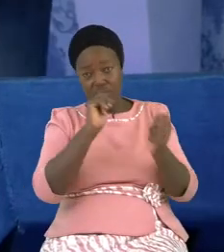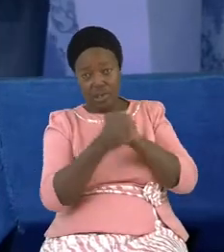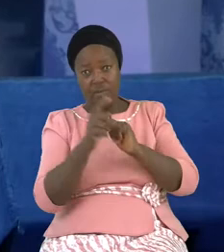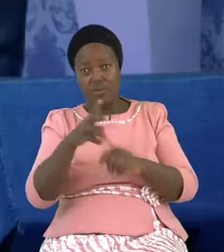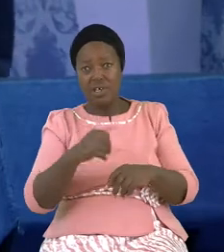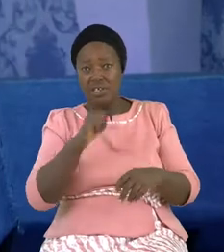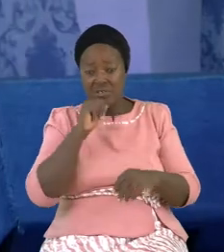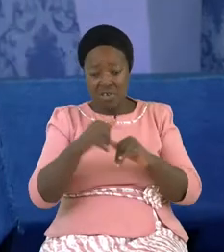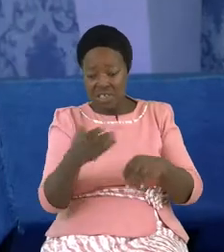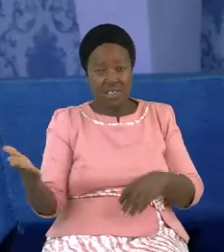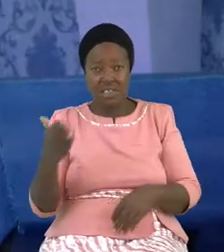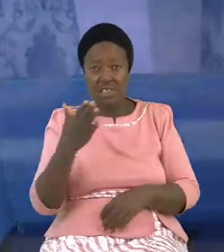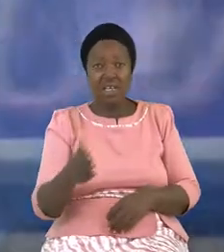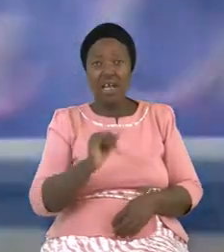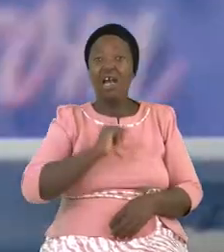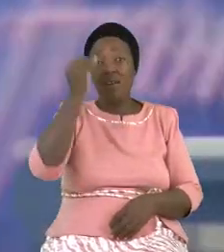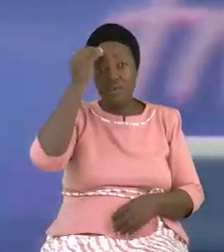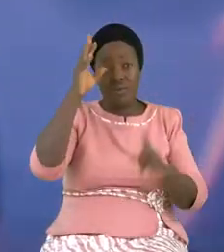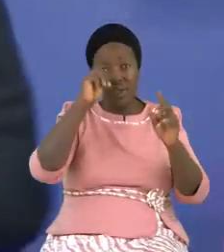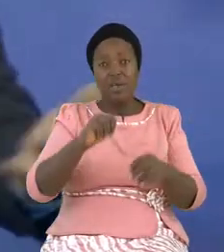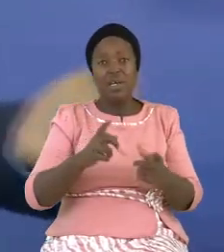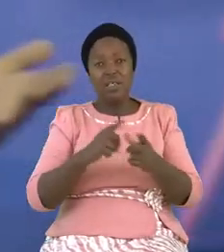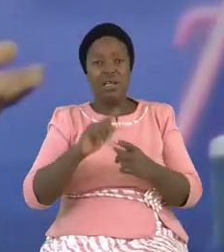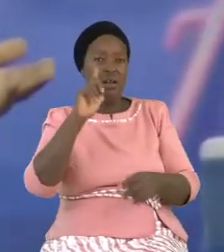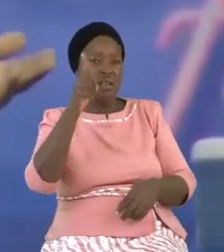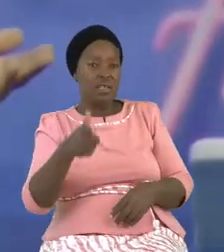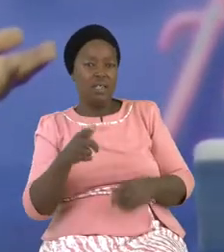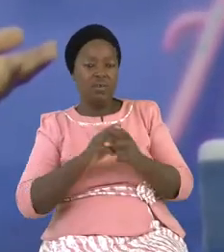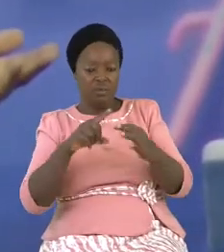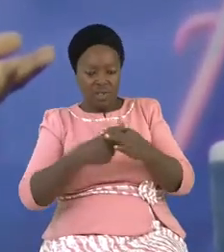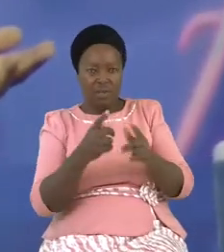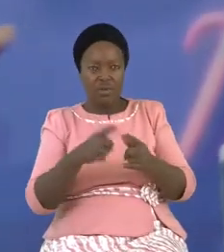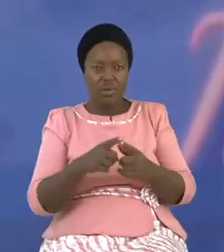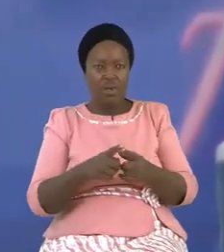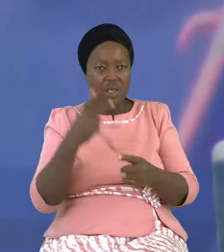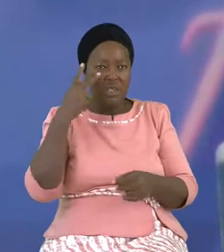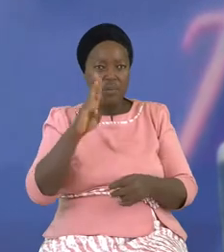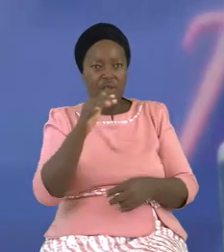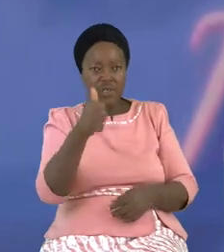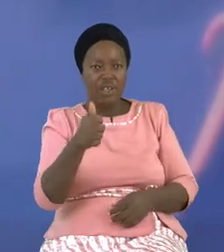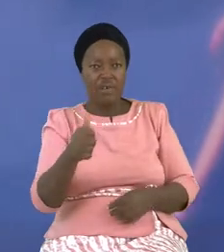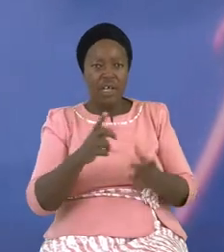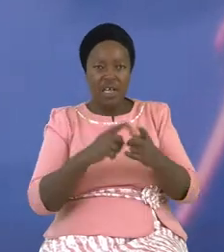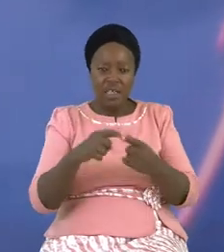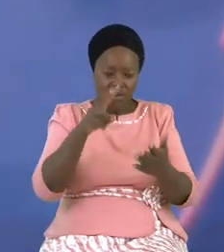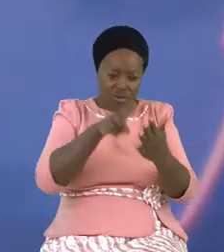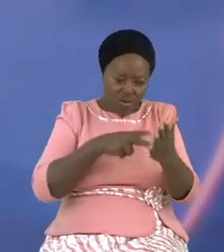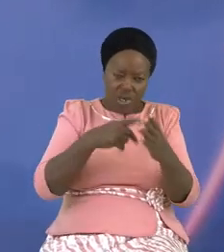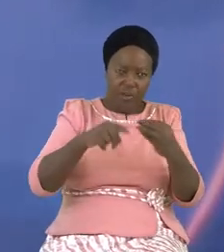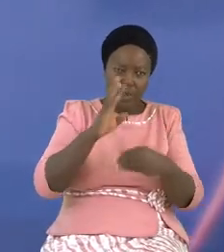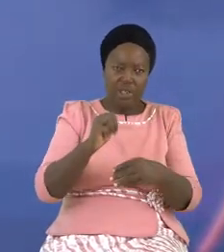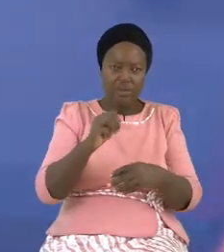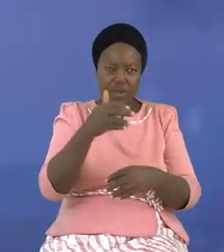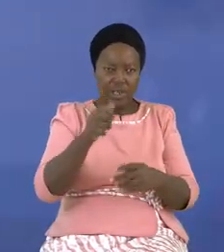anything there. I know him. And then later, you begin to read by yourself. And you become a kind of